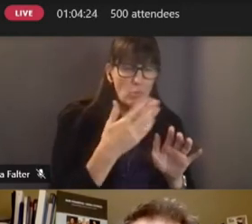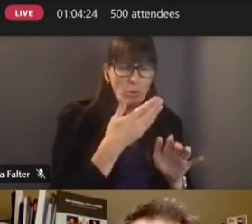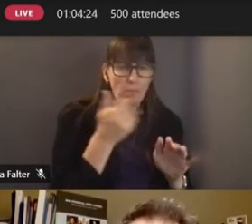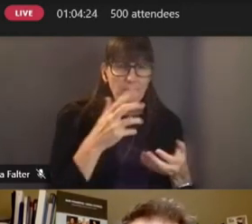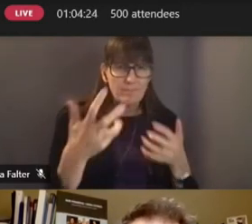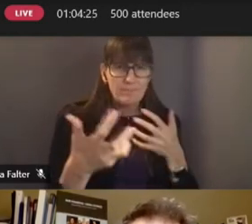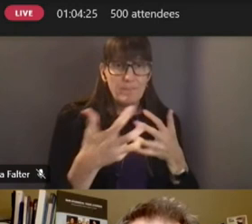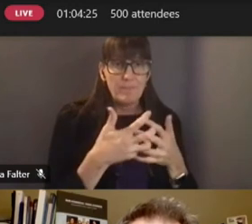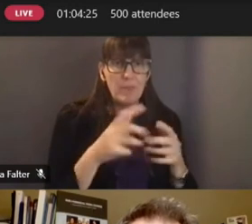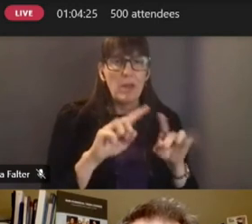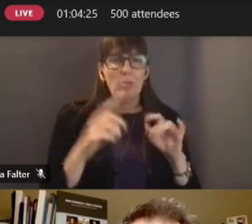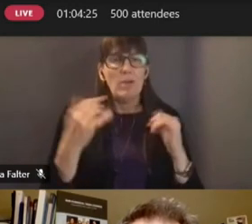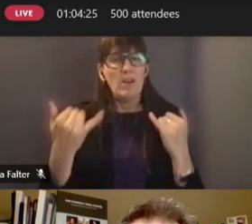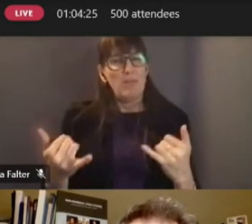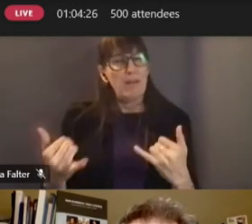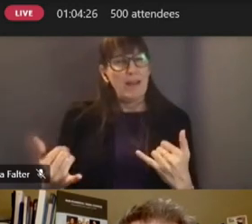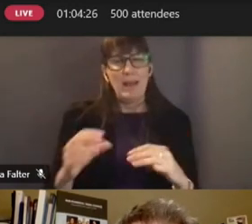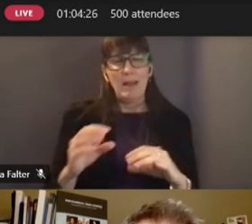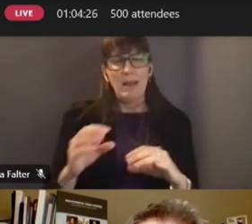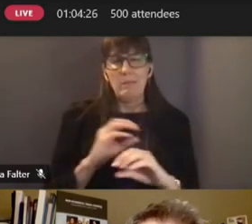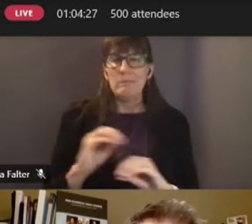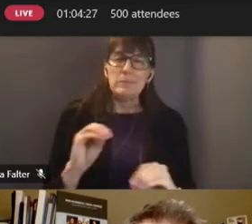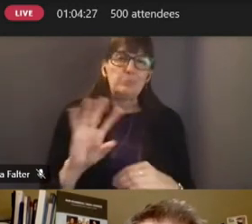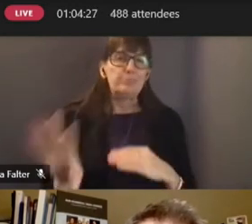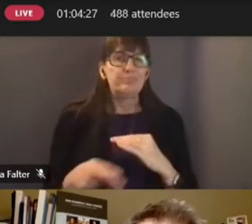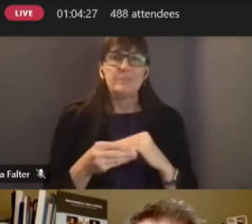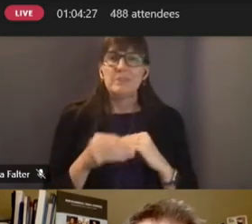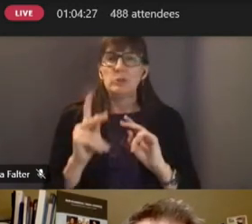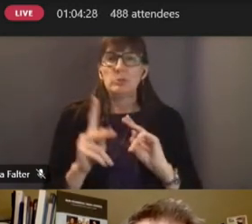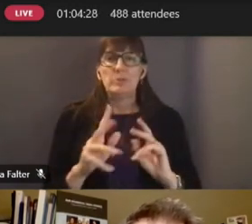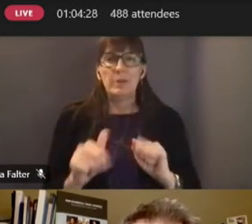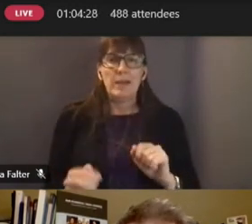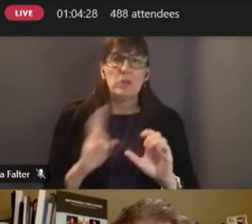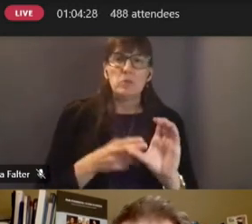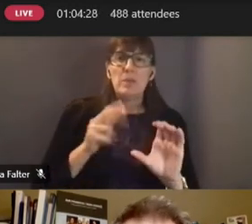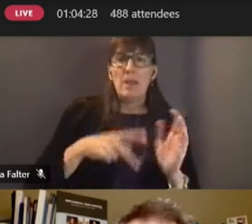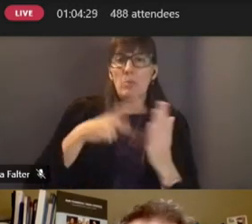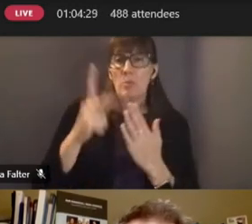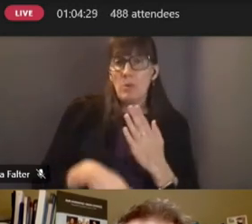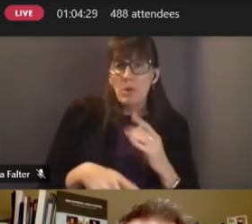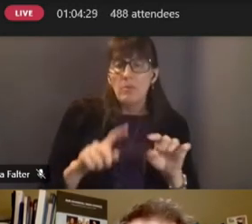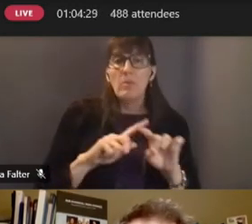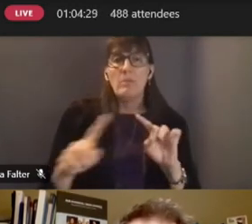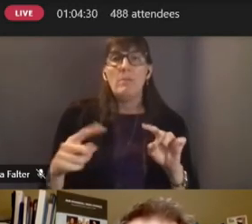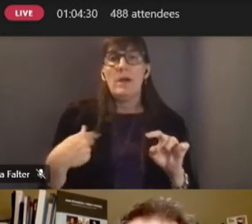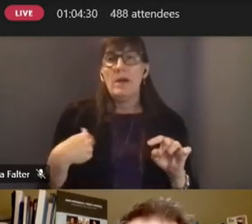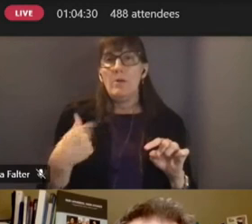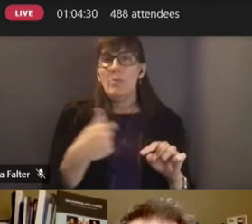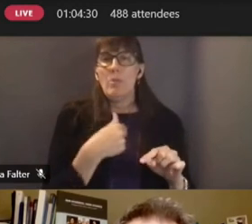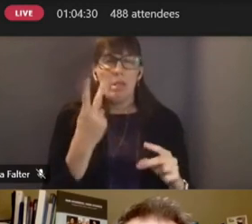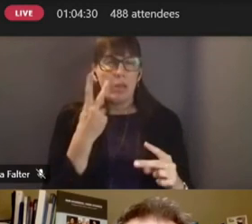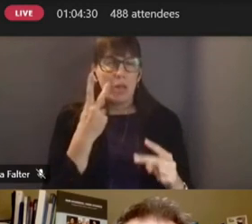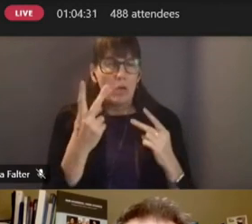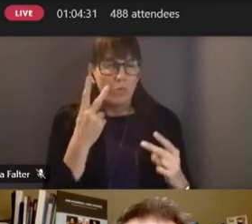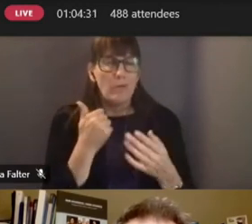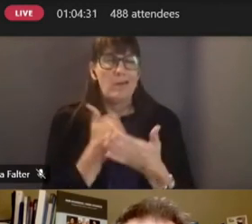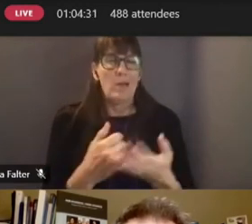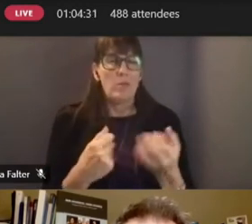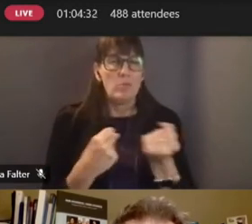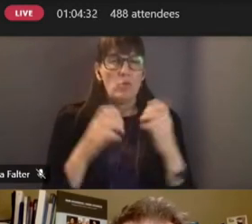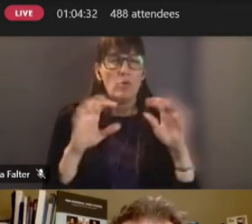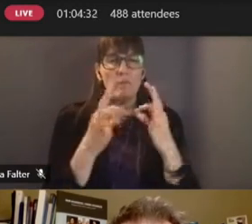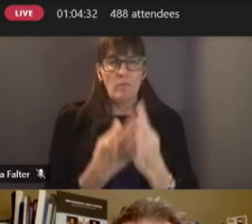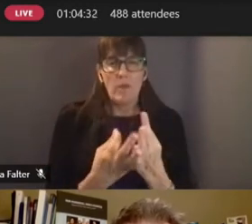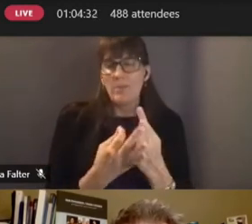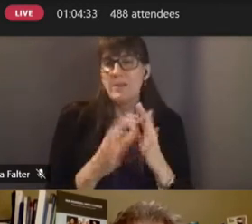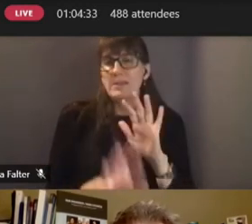option pilot program, and we look forward to continuing to work with families to help them find what they're looking for. So thank you for